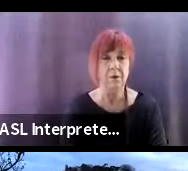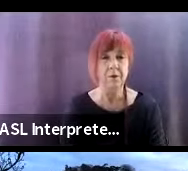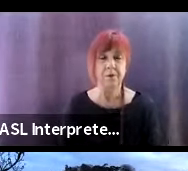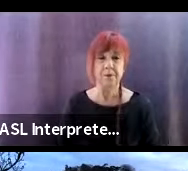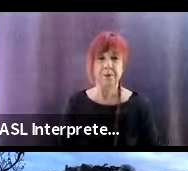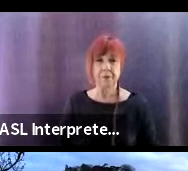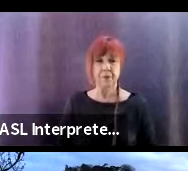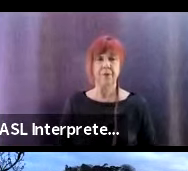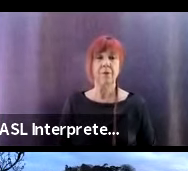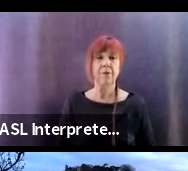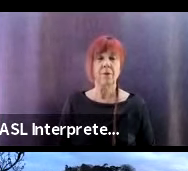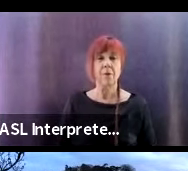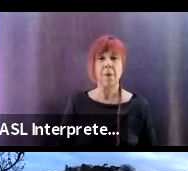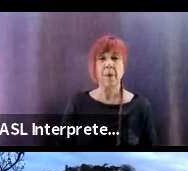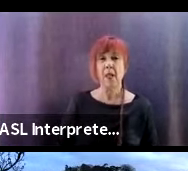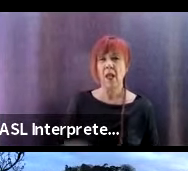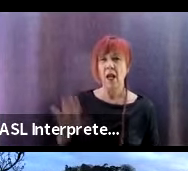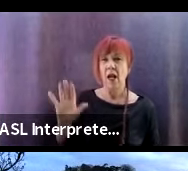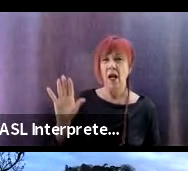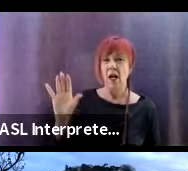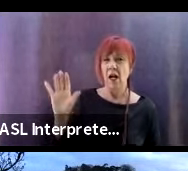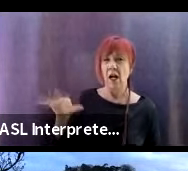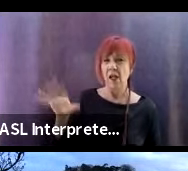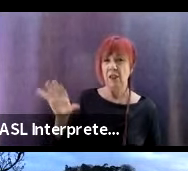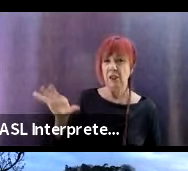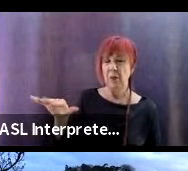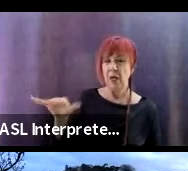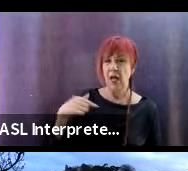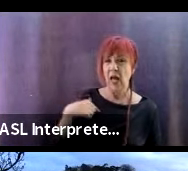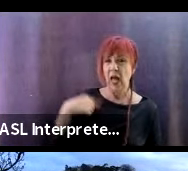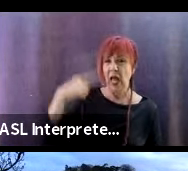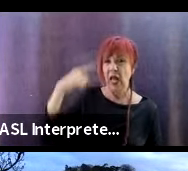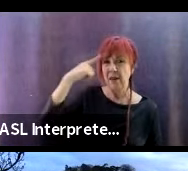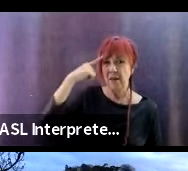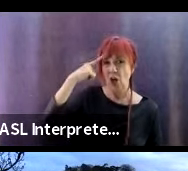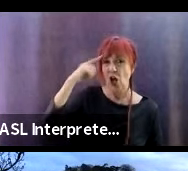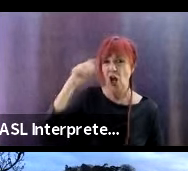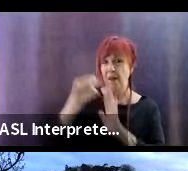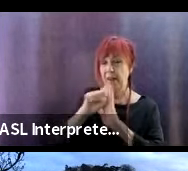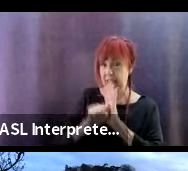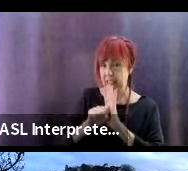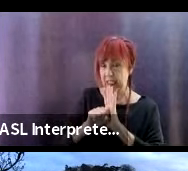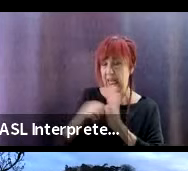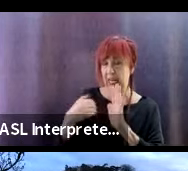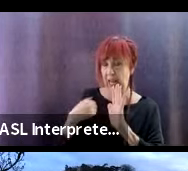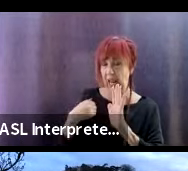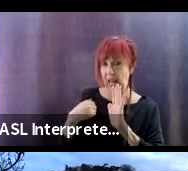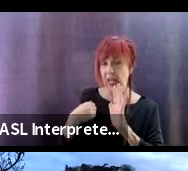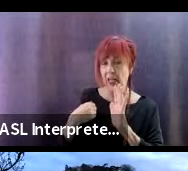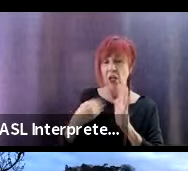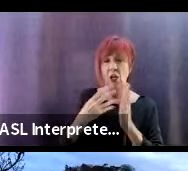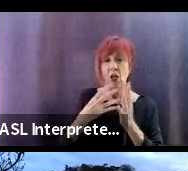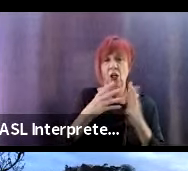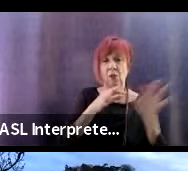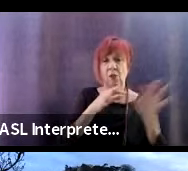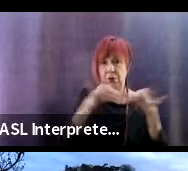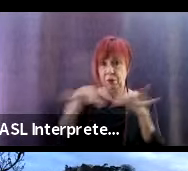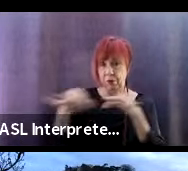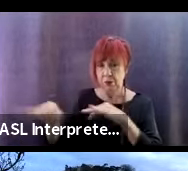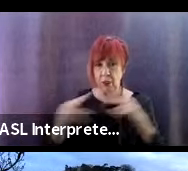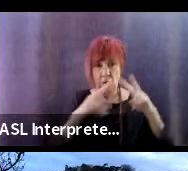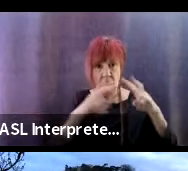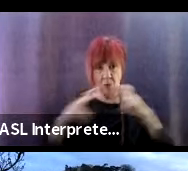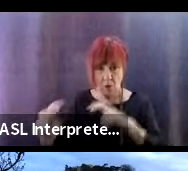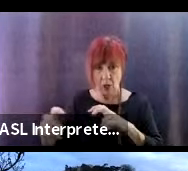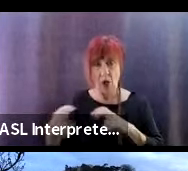Can I just follow up on that? I thought the state had, by race and age at that specific